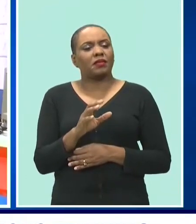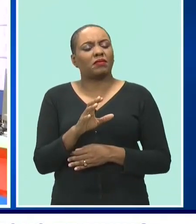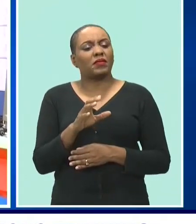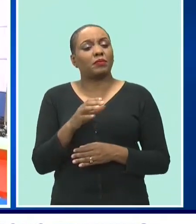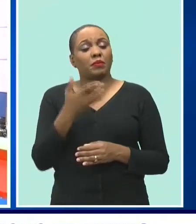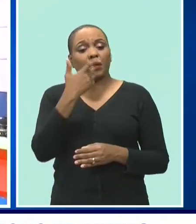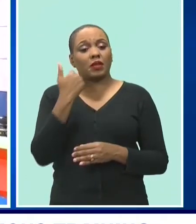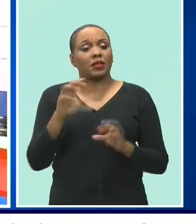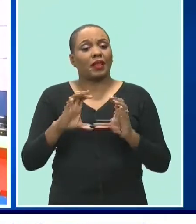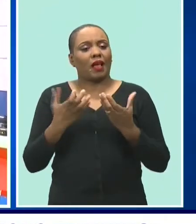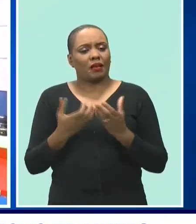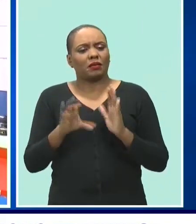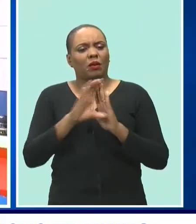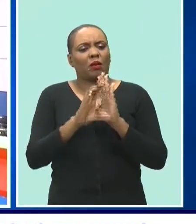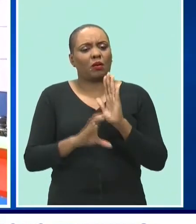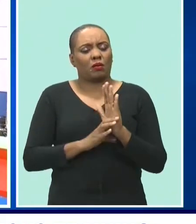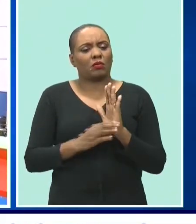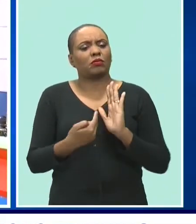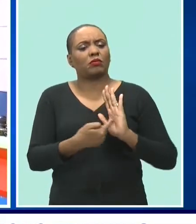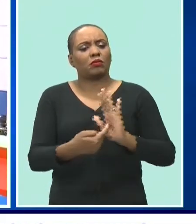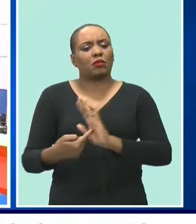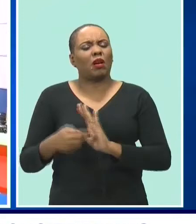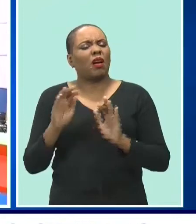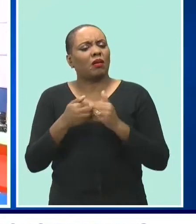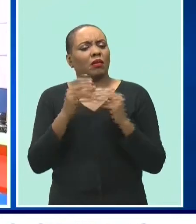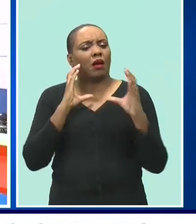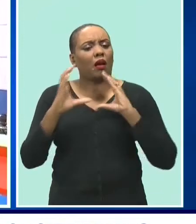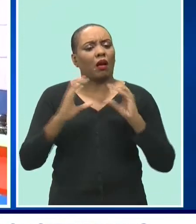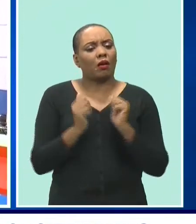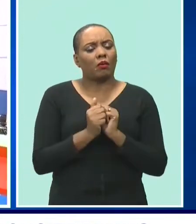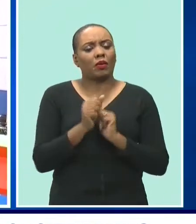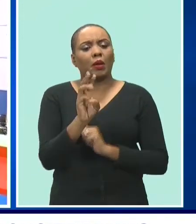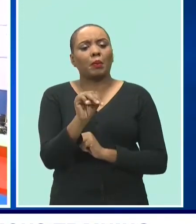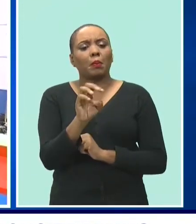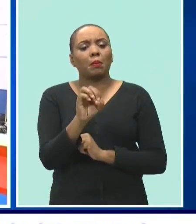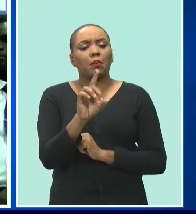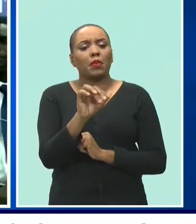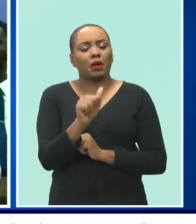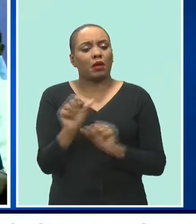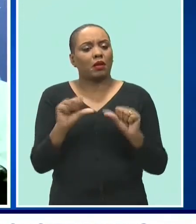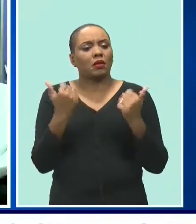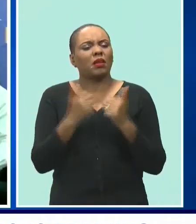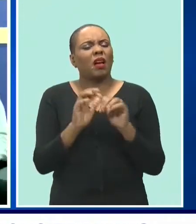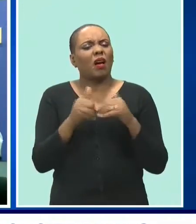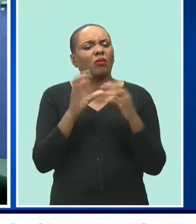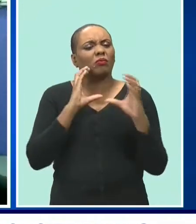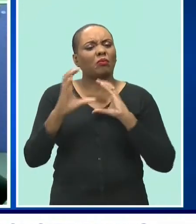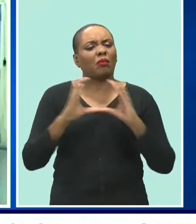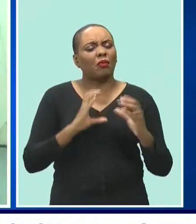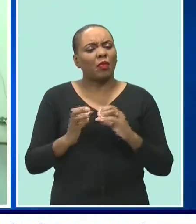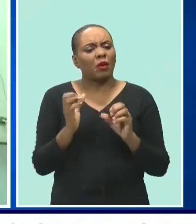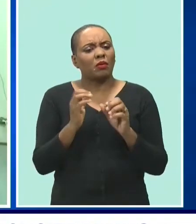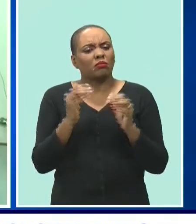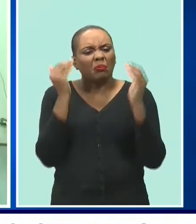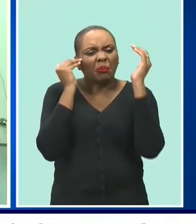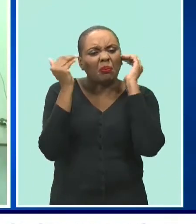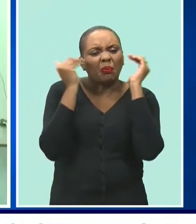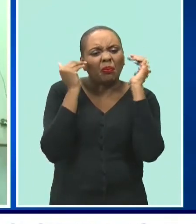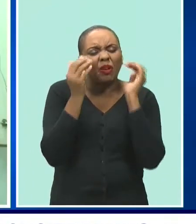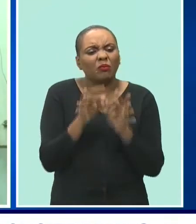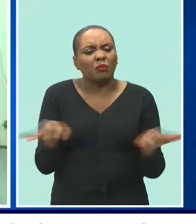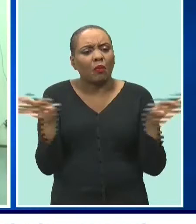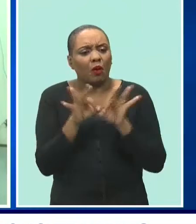which equips participants with the tools to effectively communicate with media agencies and build awareness of the media's importance in